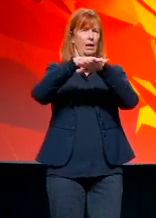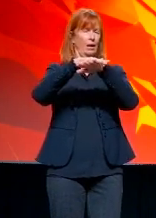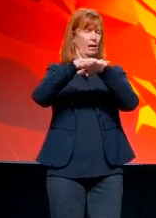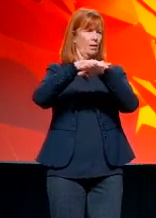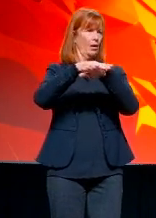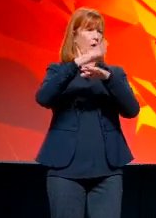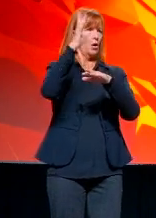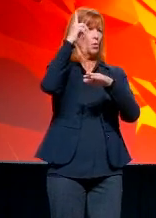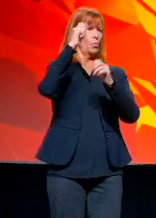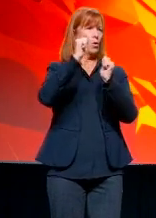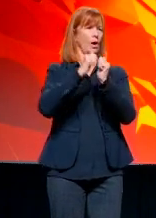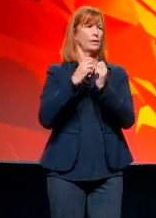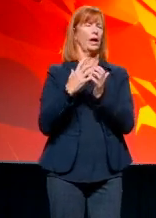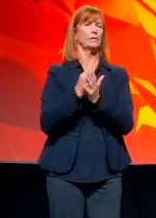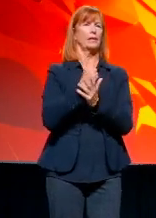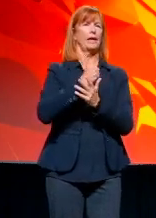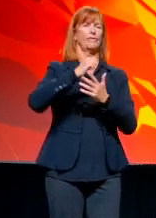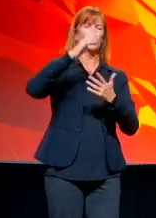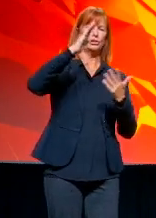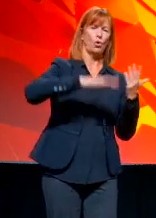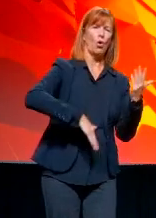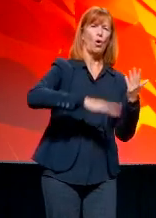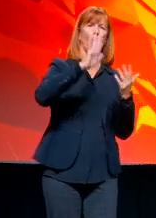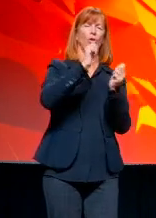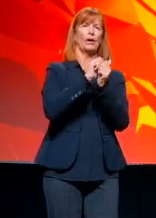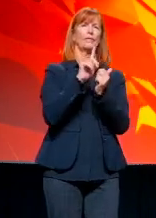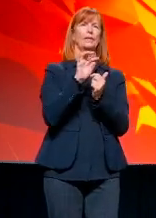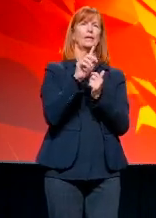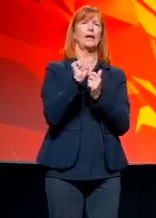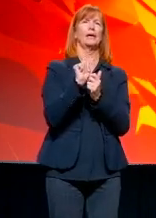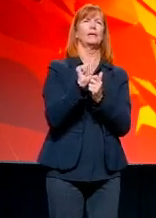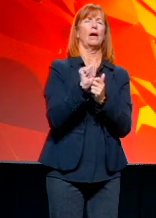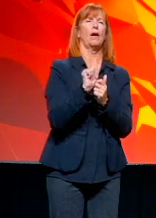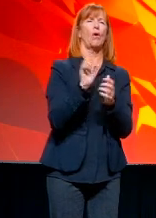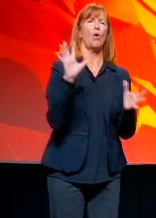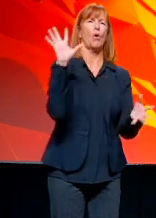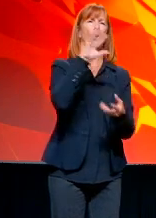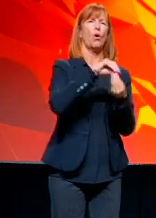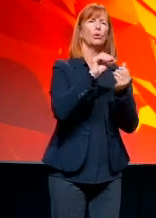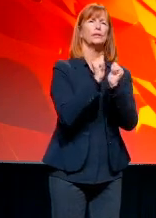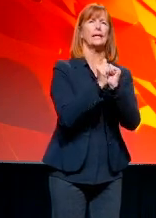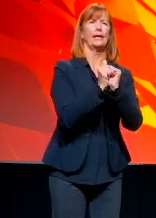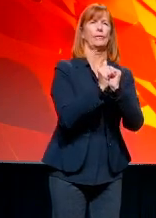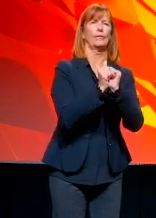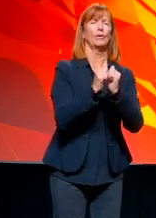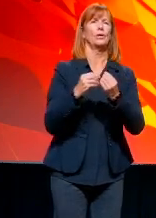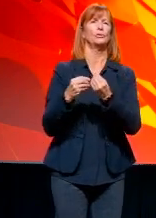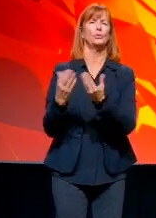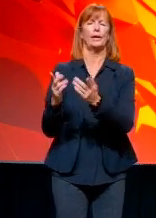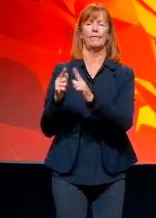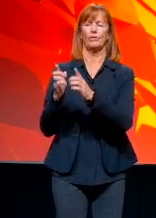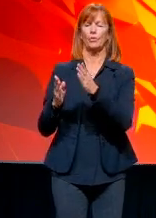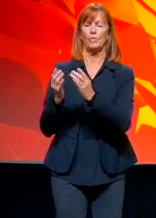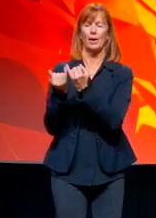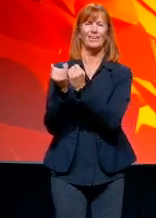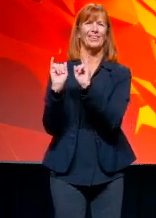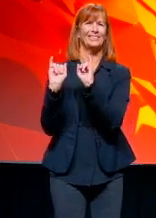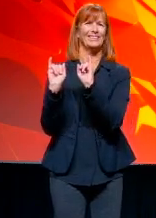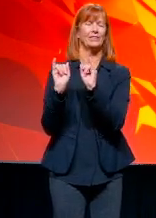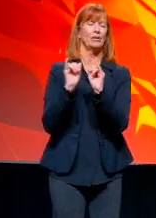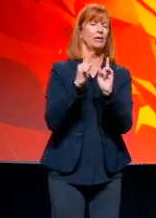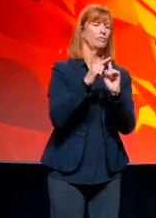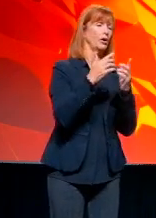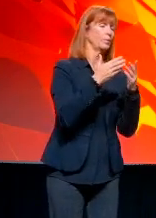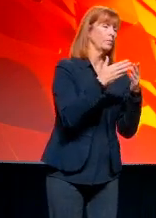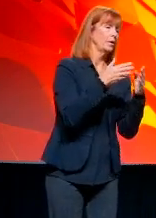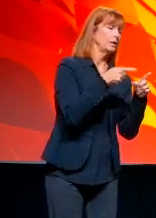them, or so to leverage all these heterogeneous data sources all together to build our robot autonomy stack, to build a generalist robot model that